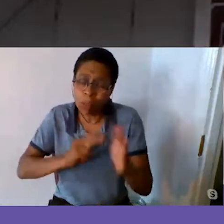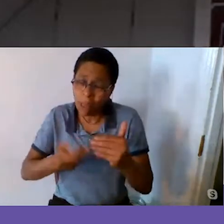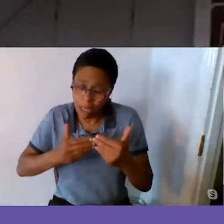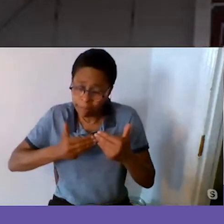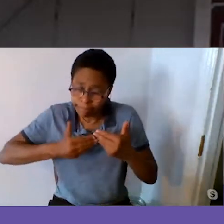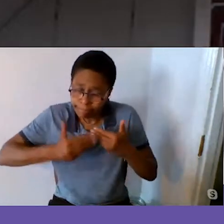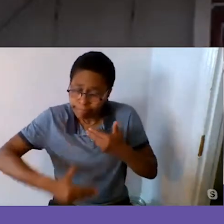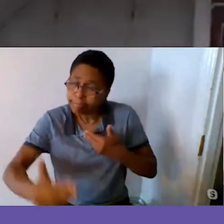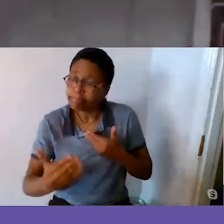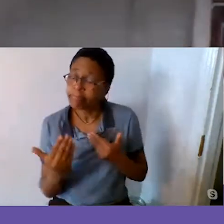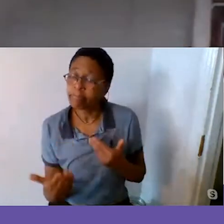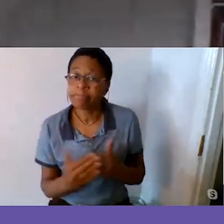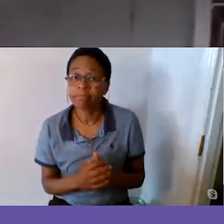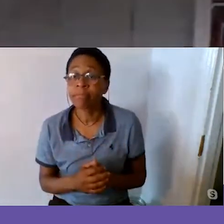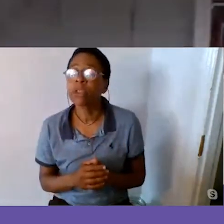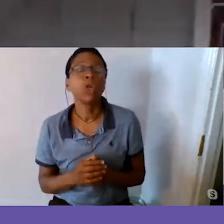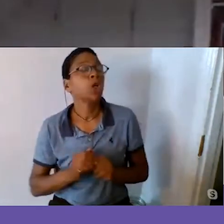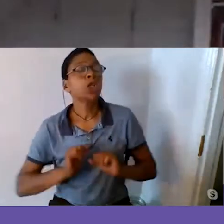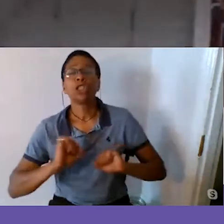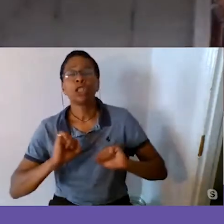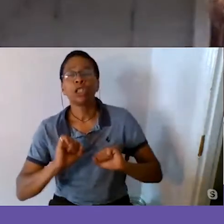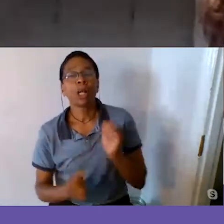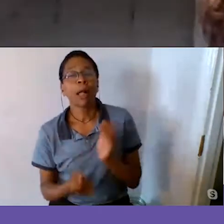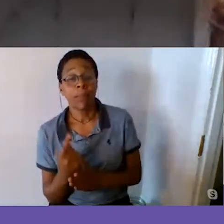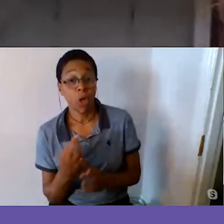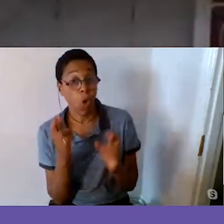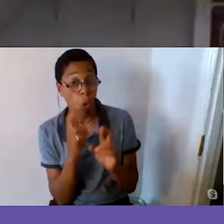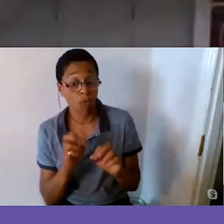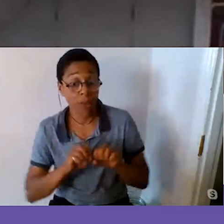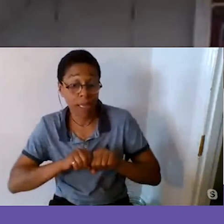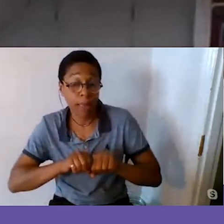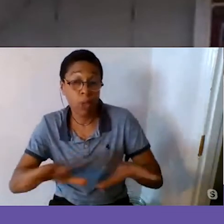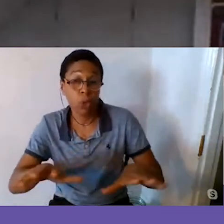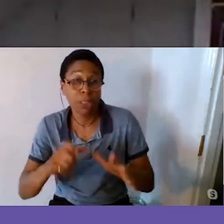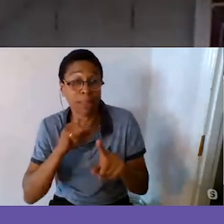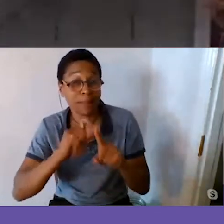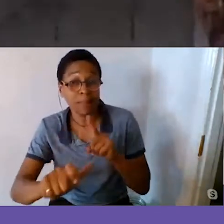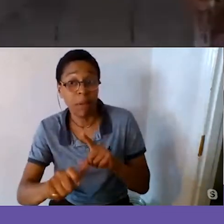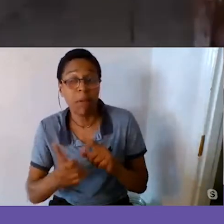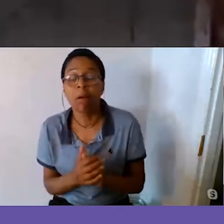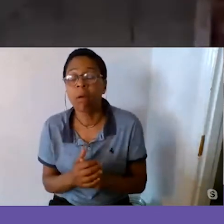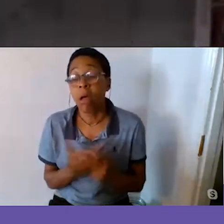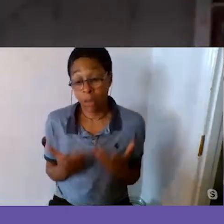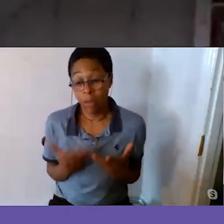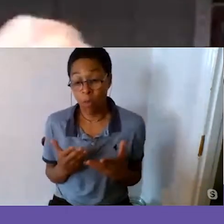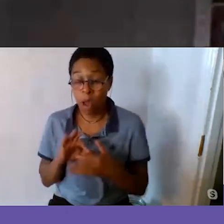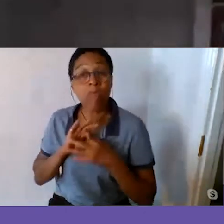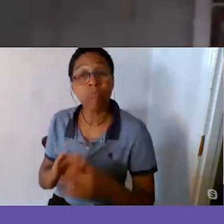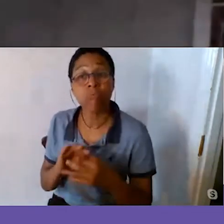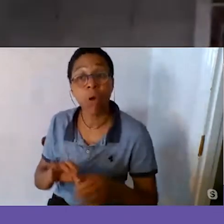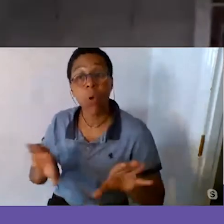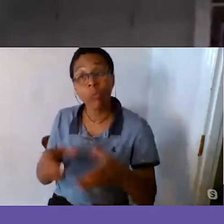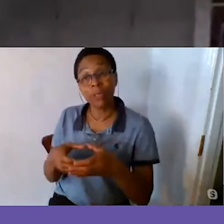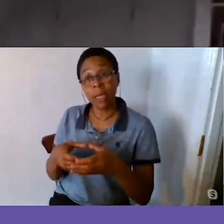Okay, well, yeah, it hasn't happened yet. Hopefully I'll be launching it in December. I'm currently working with a team, everyone